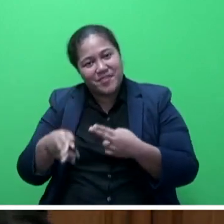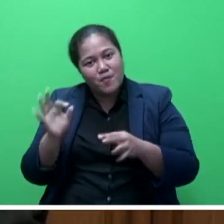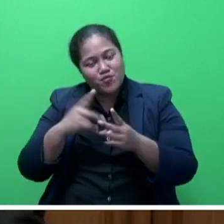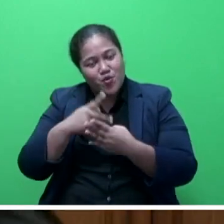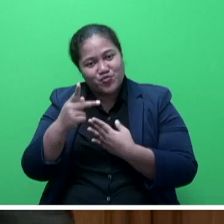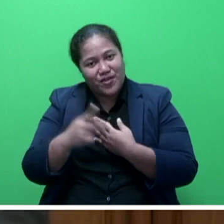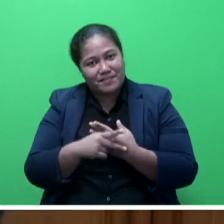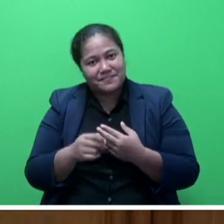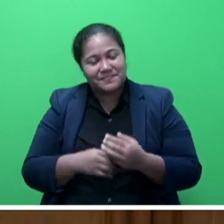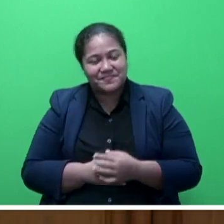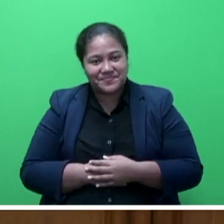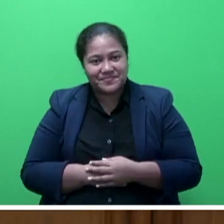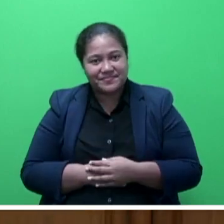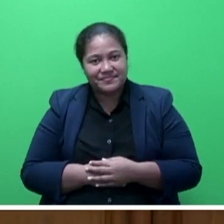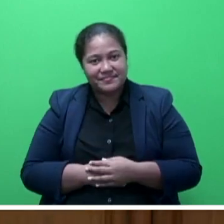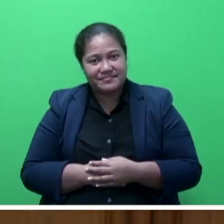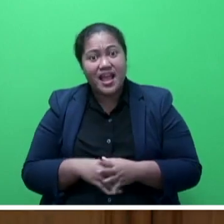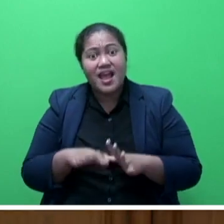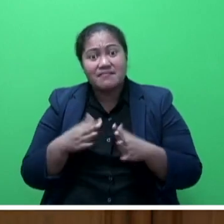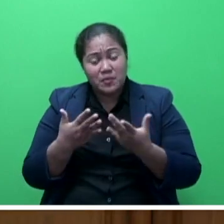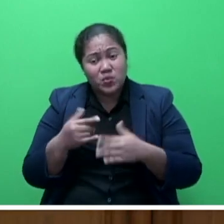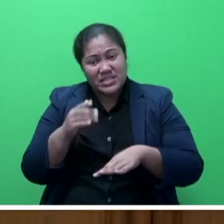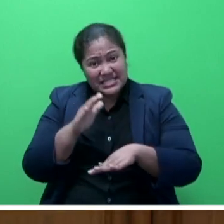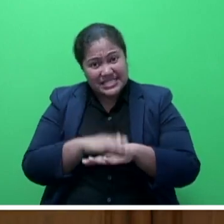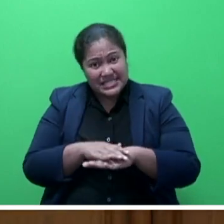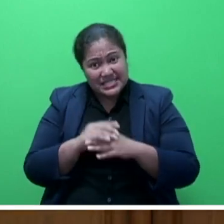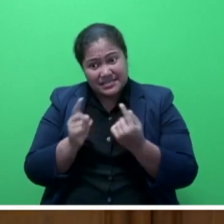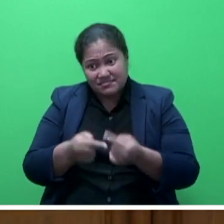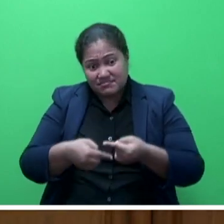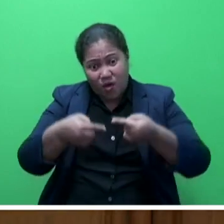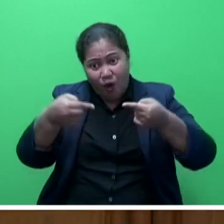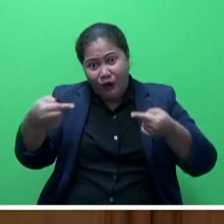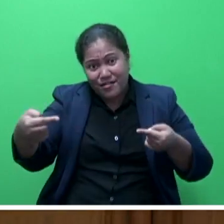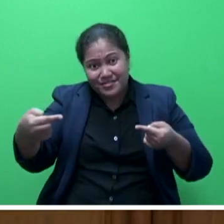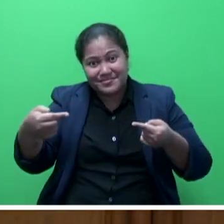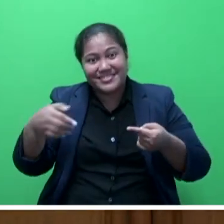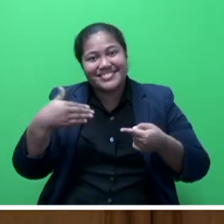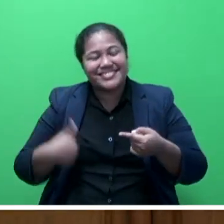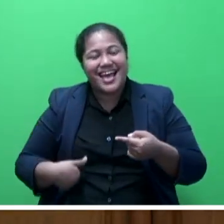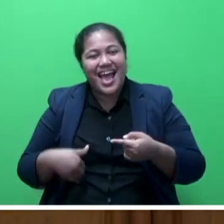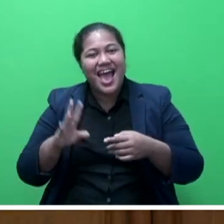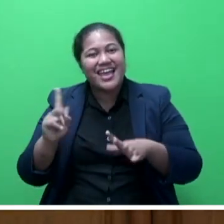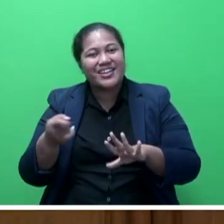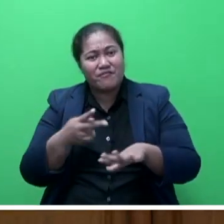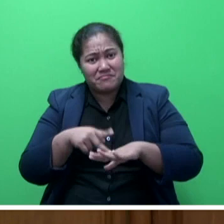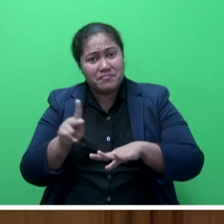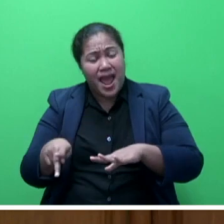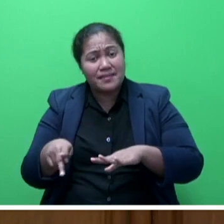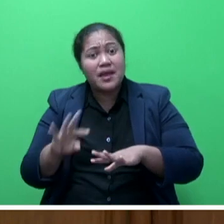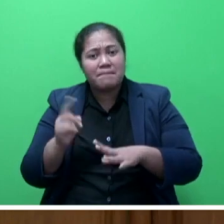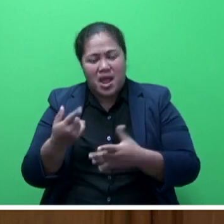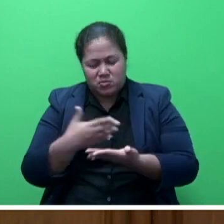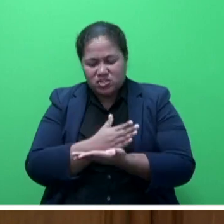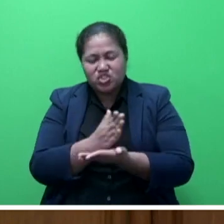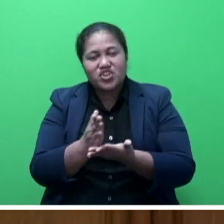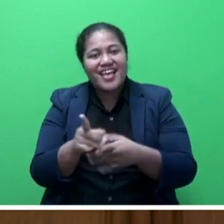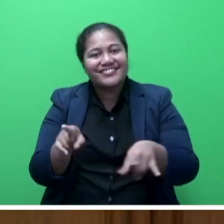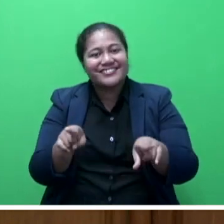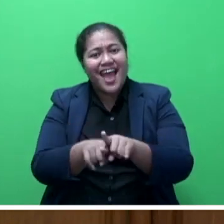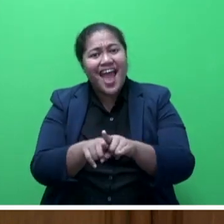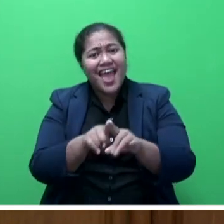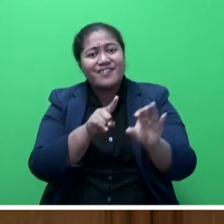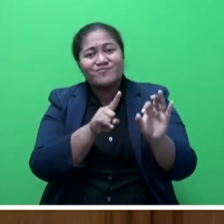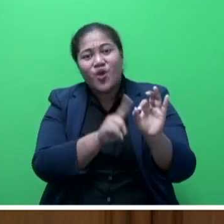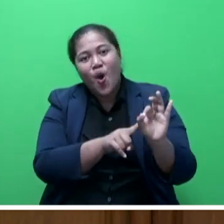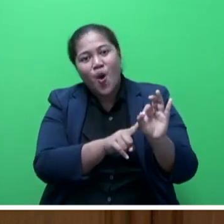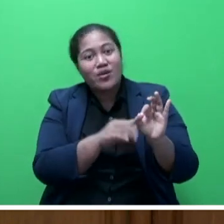We may sit on opposite sides of this august house, but we share a common goal when it comes to the